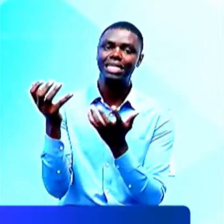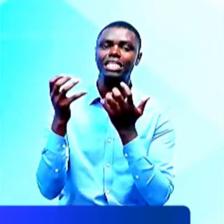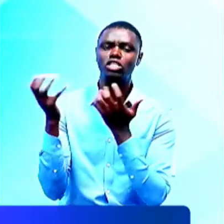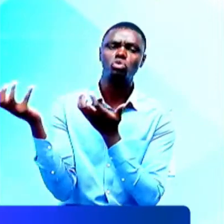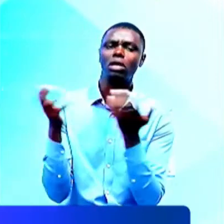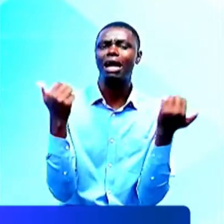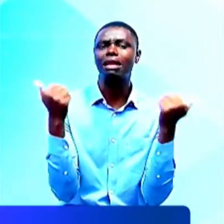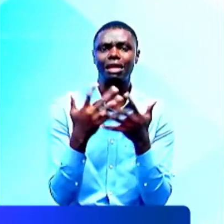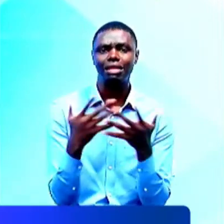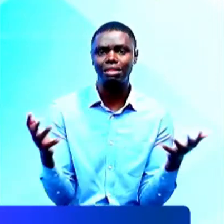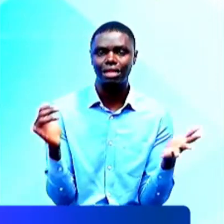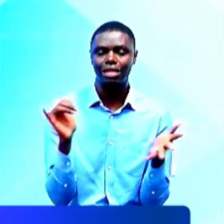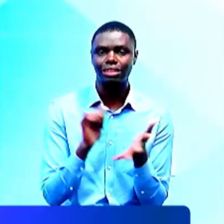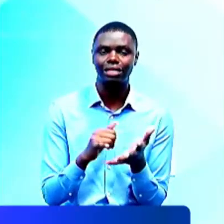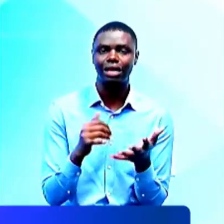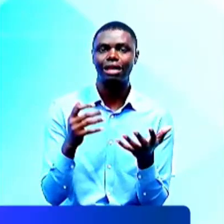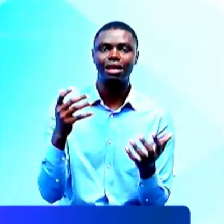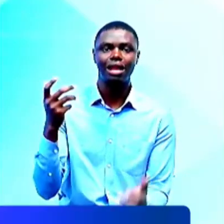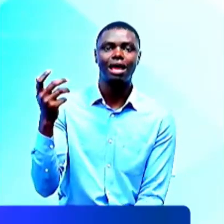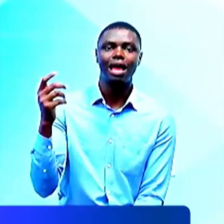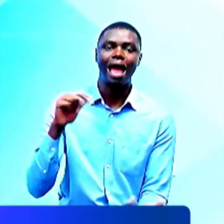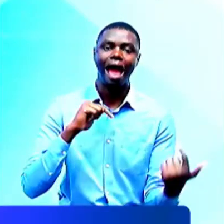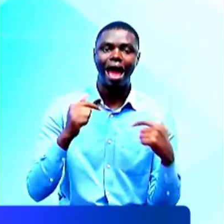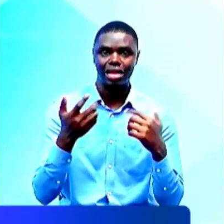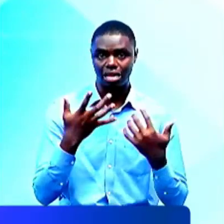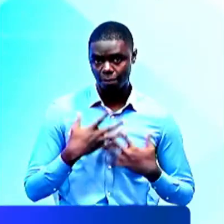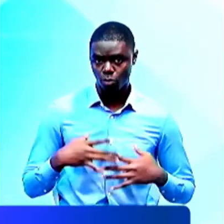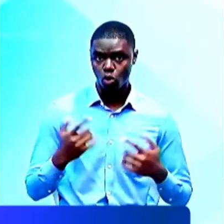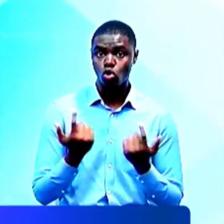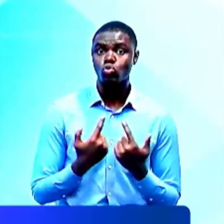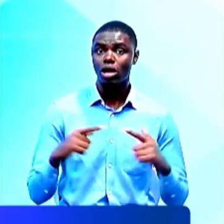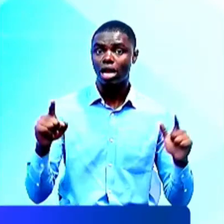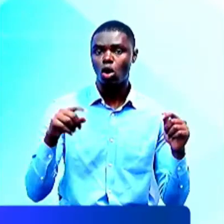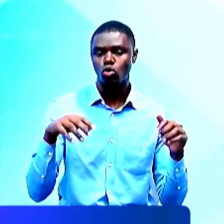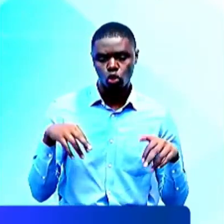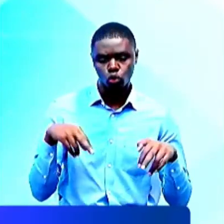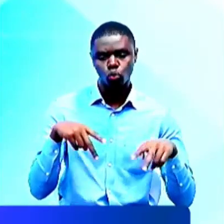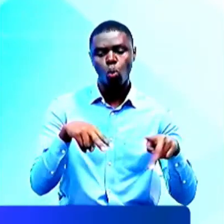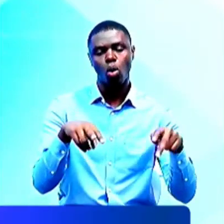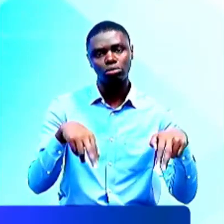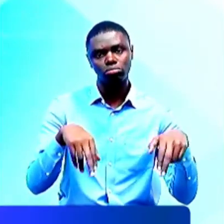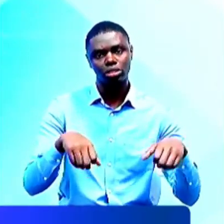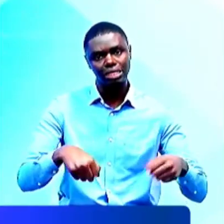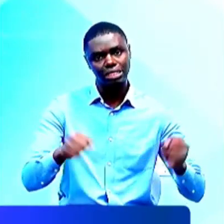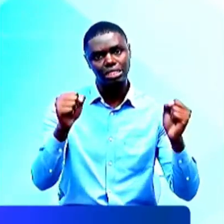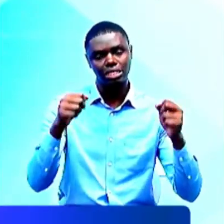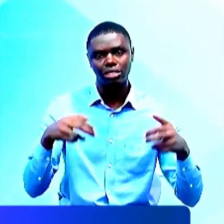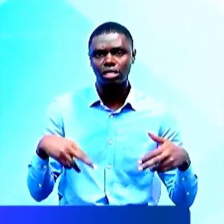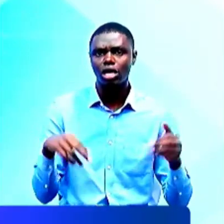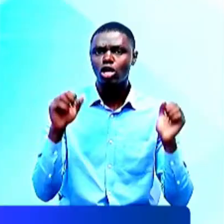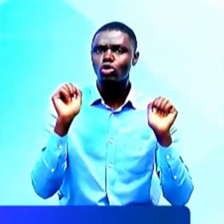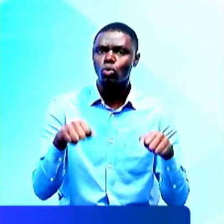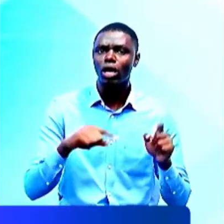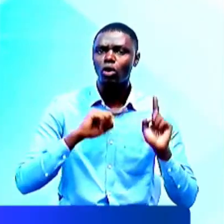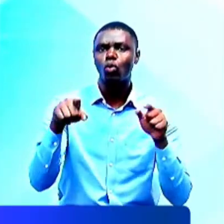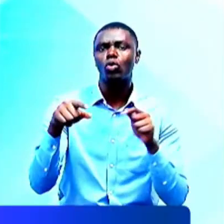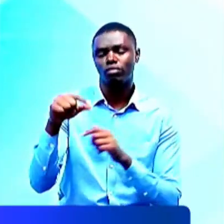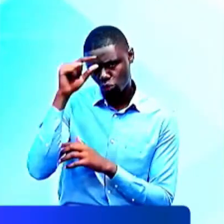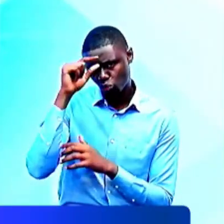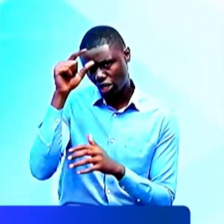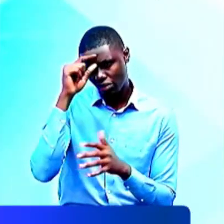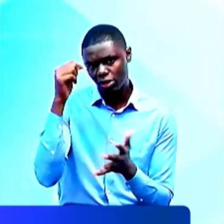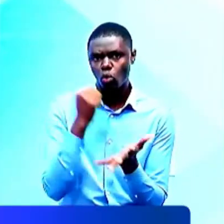anything that can harm someone. So yes, you are allowed to walk in the streets. You are allowed. You can even go to government